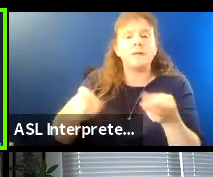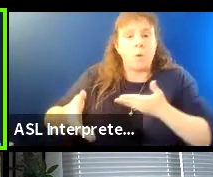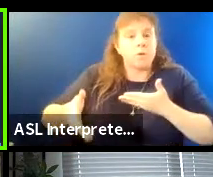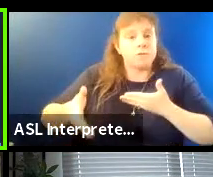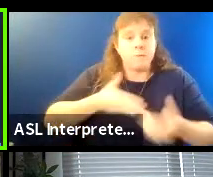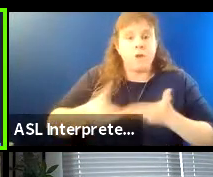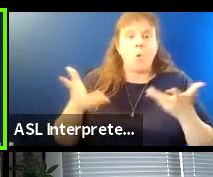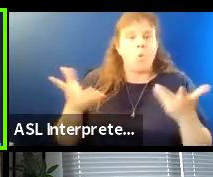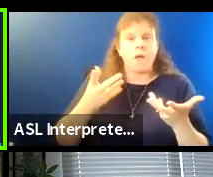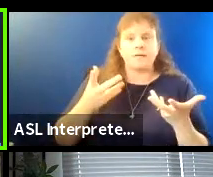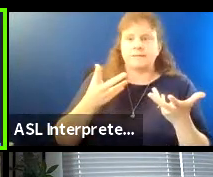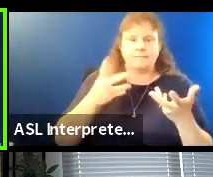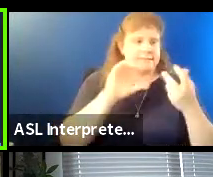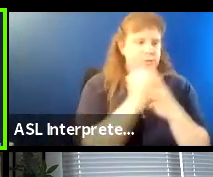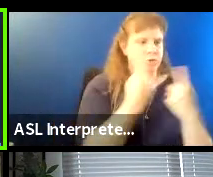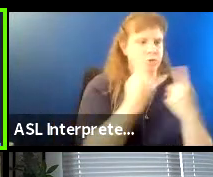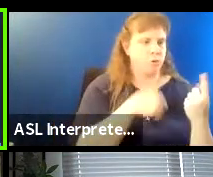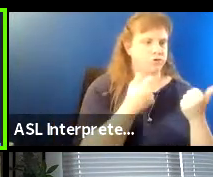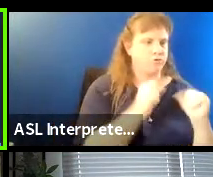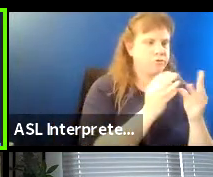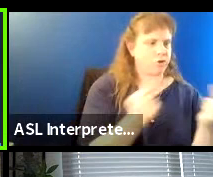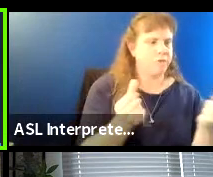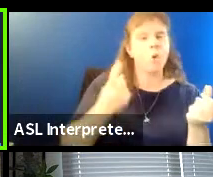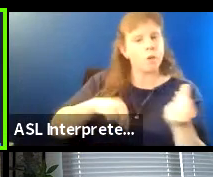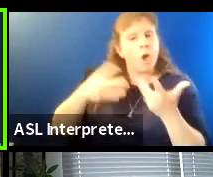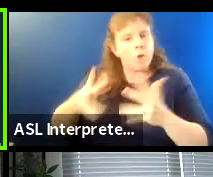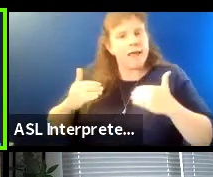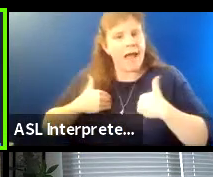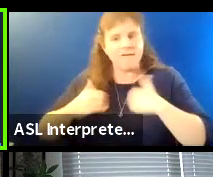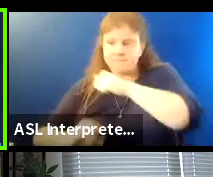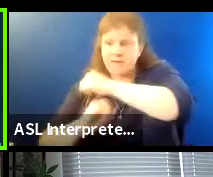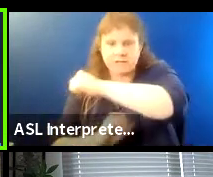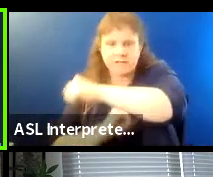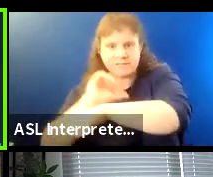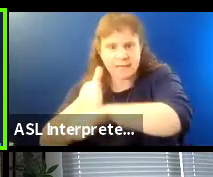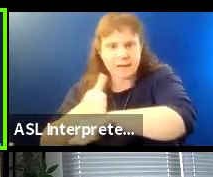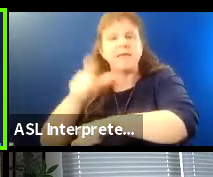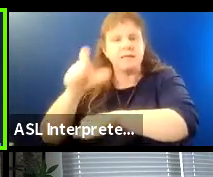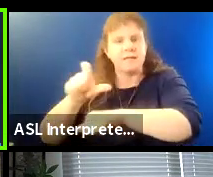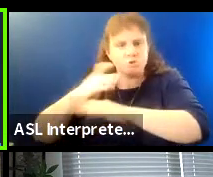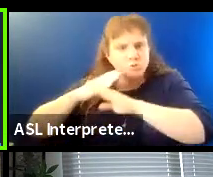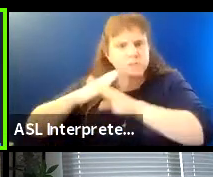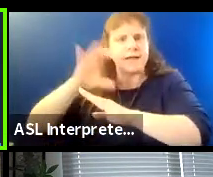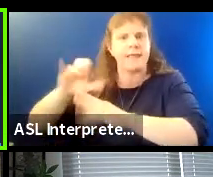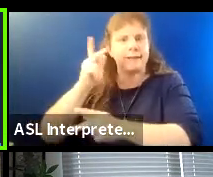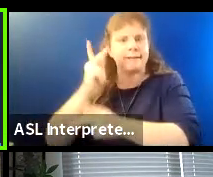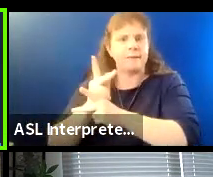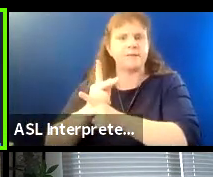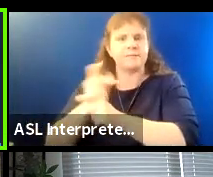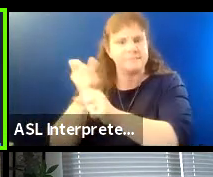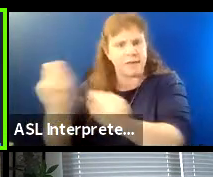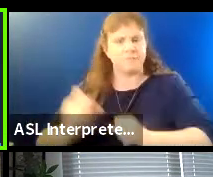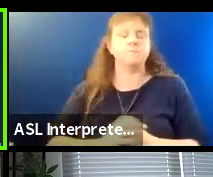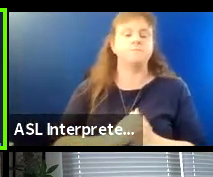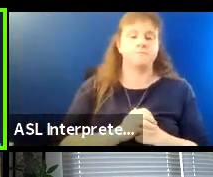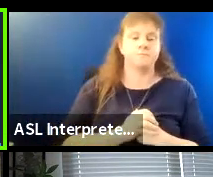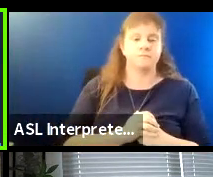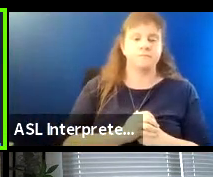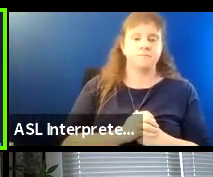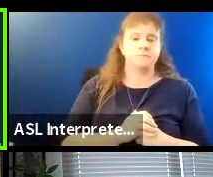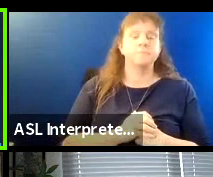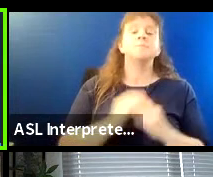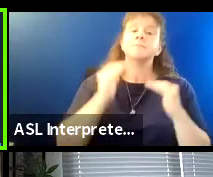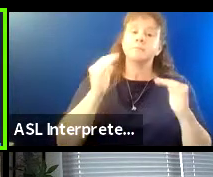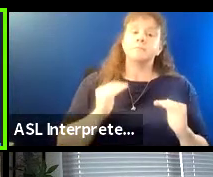trying to solve. We've got that infrastructure and we need to keep it safe and sound. From an accomplishment perspective,